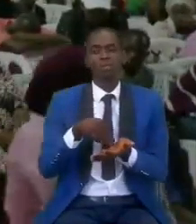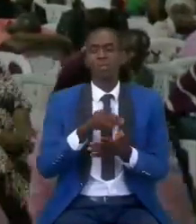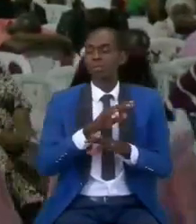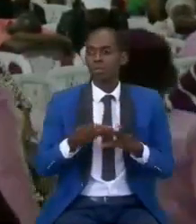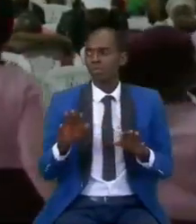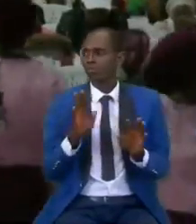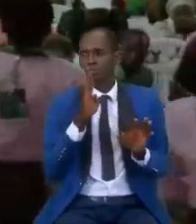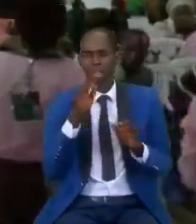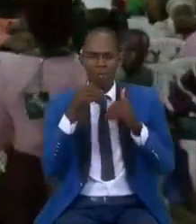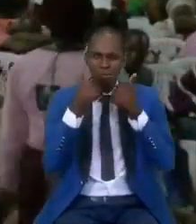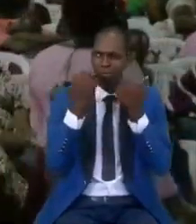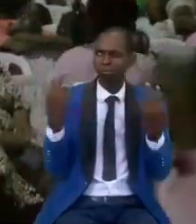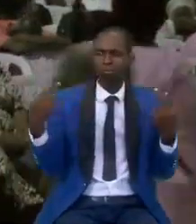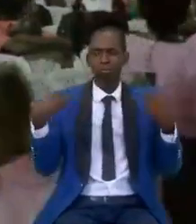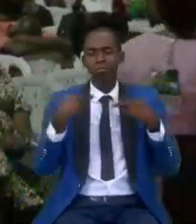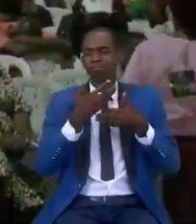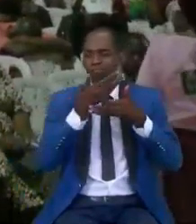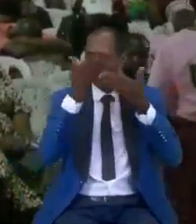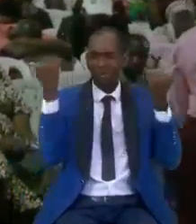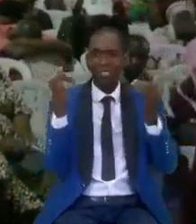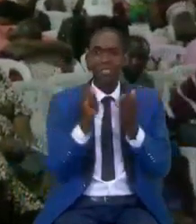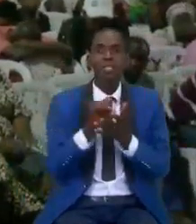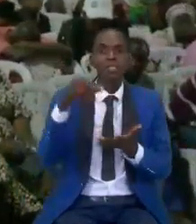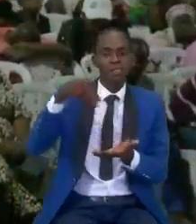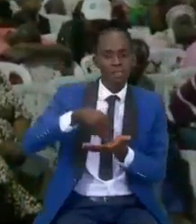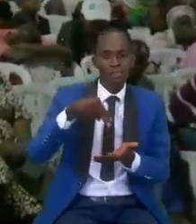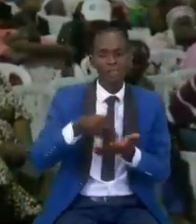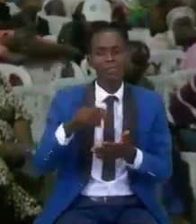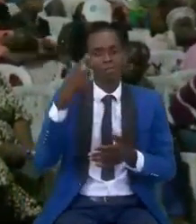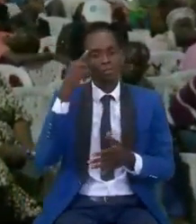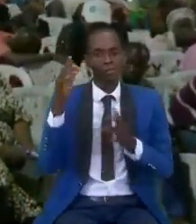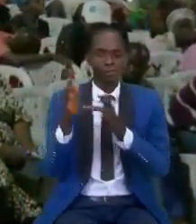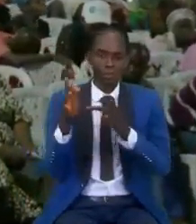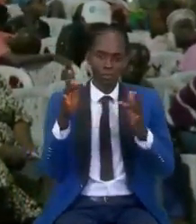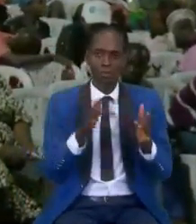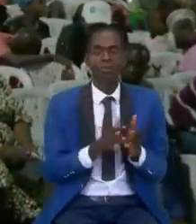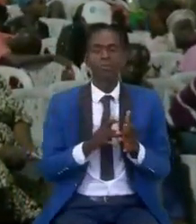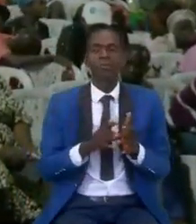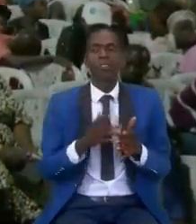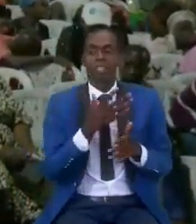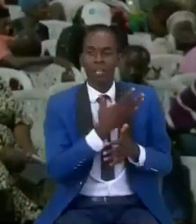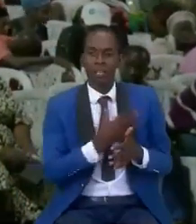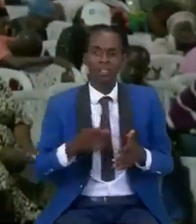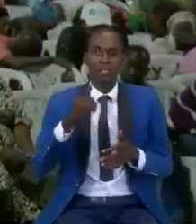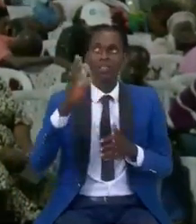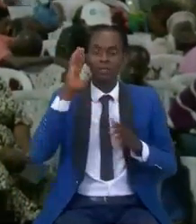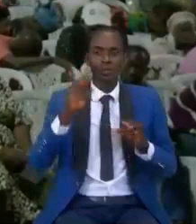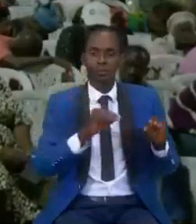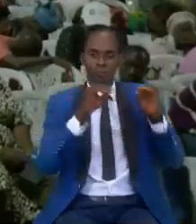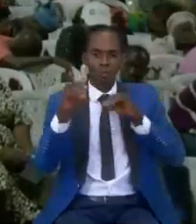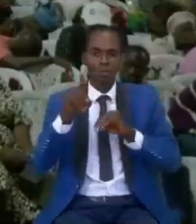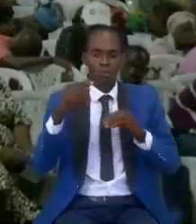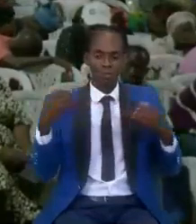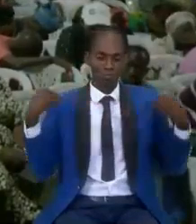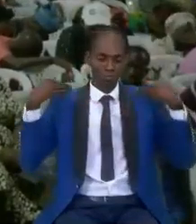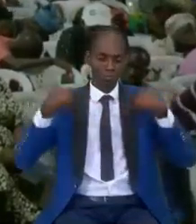bear his garment of righteousness from now on. Stand up with your hand raised. The Lord bless you there.